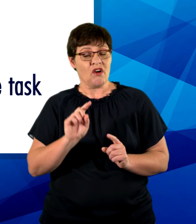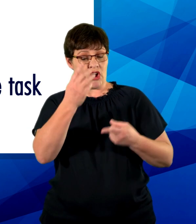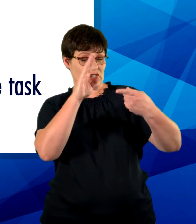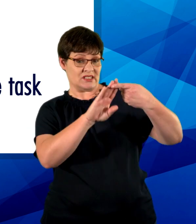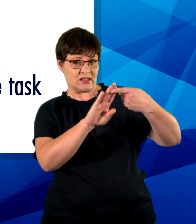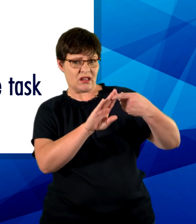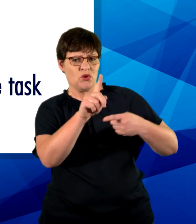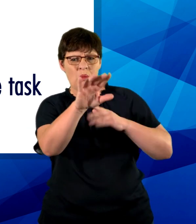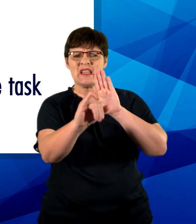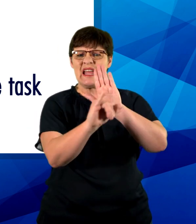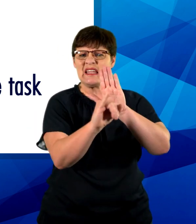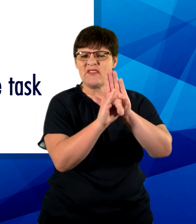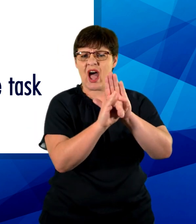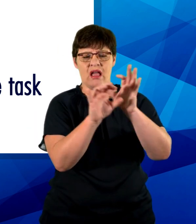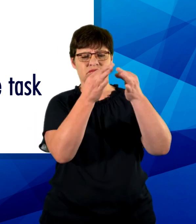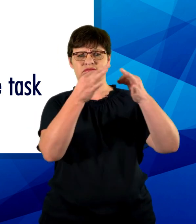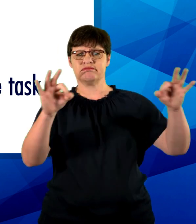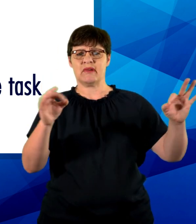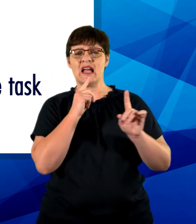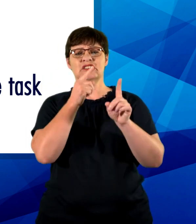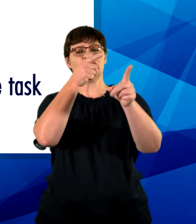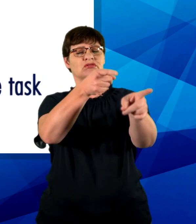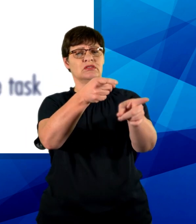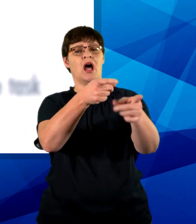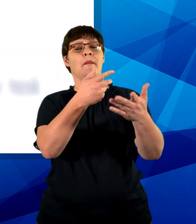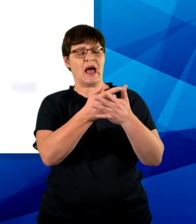to identify the important words in an instructional statement.